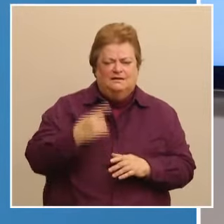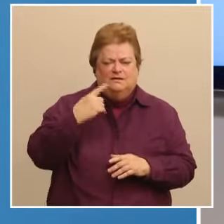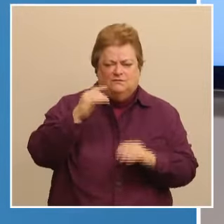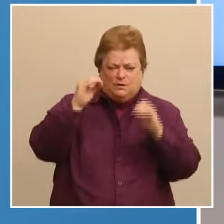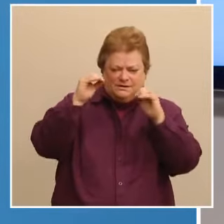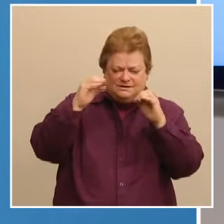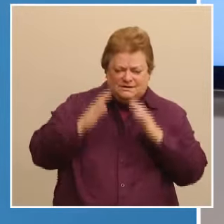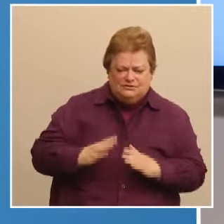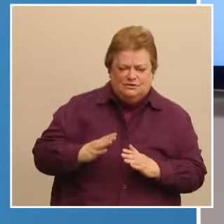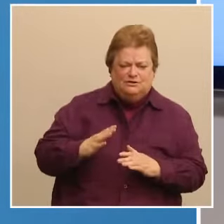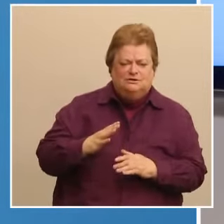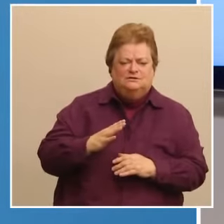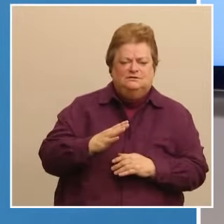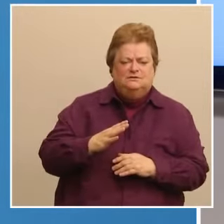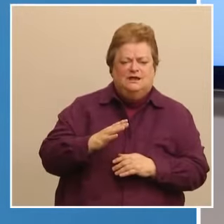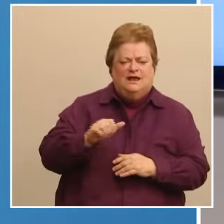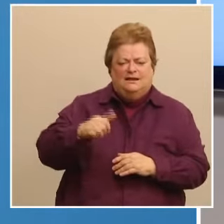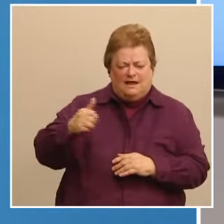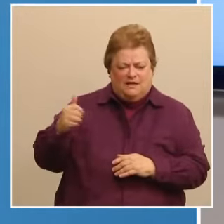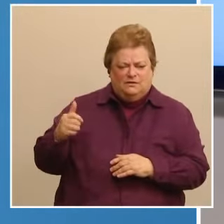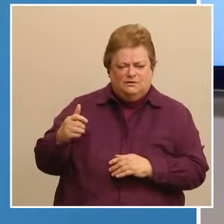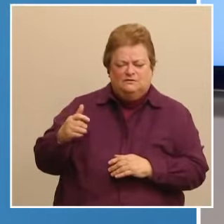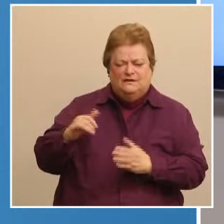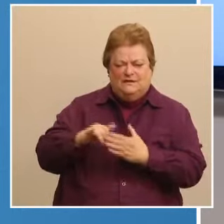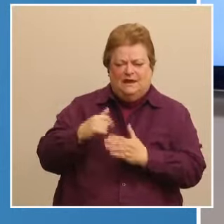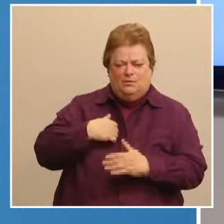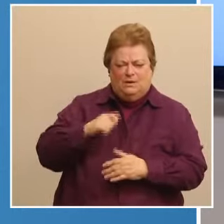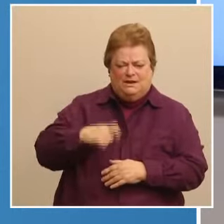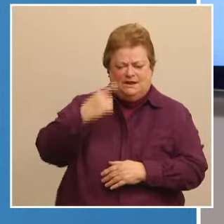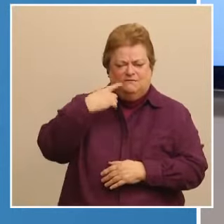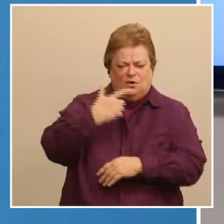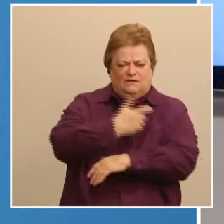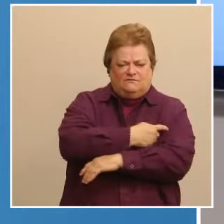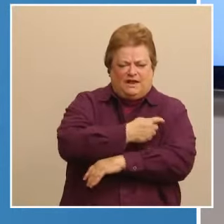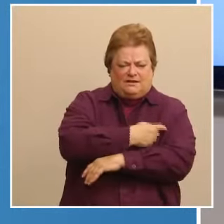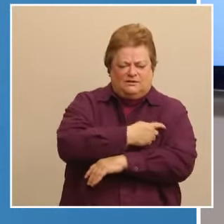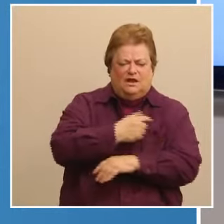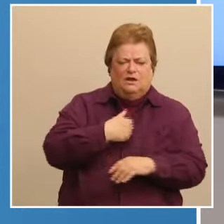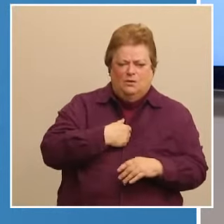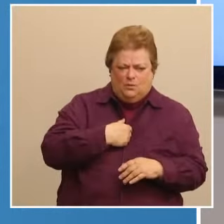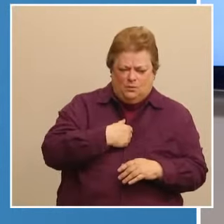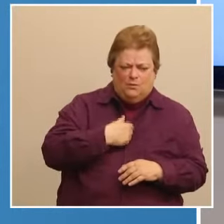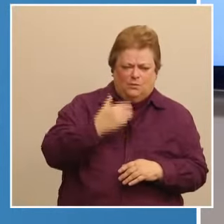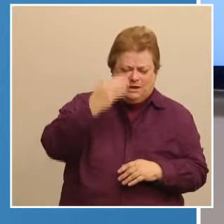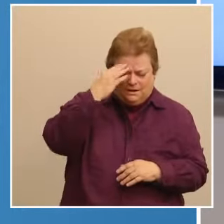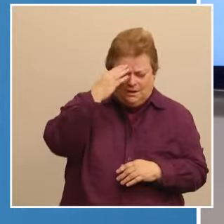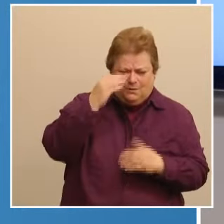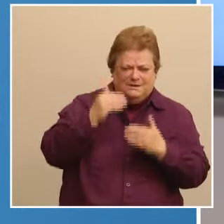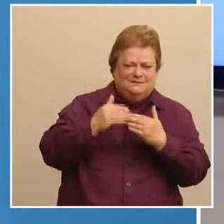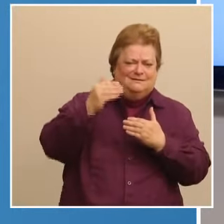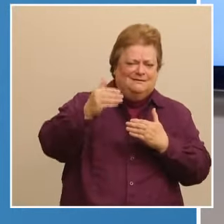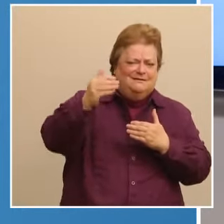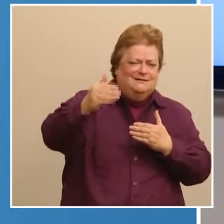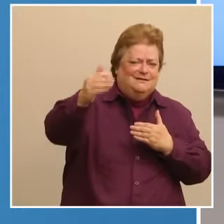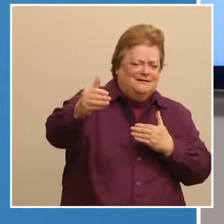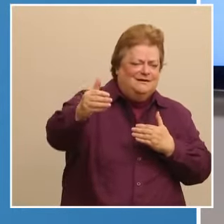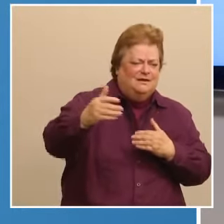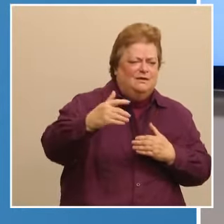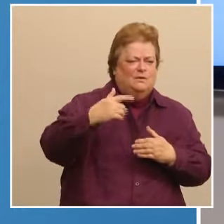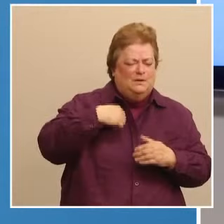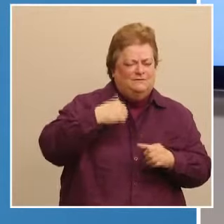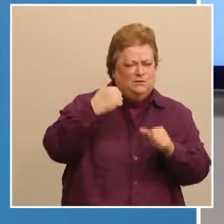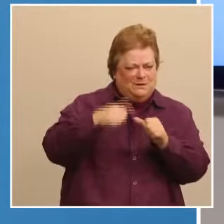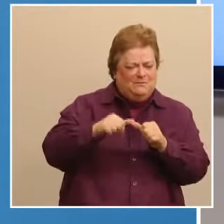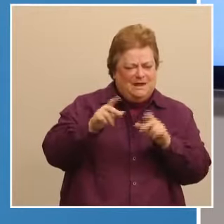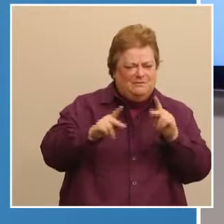and others at the school that we need to vaccinate. So we're a little ways off. And I also want to remind people that we've